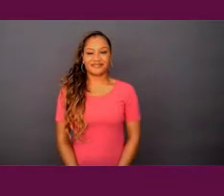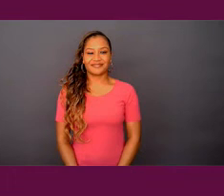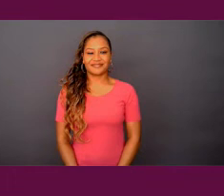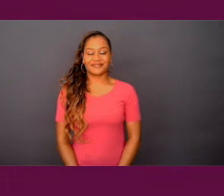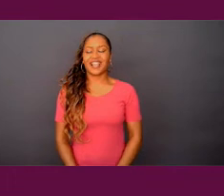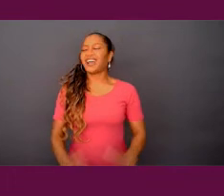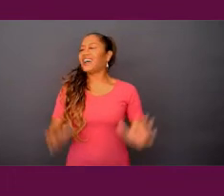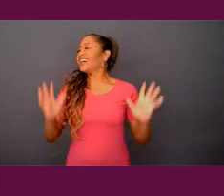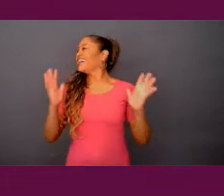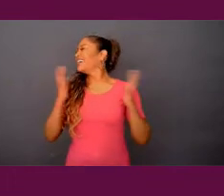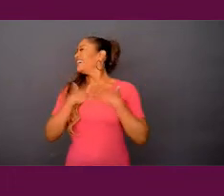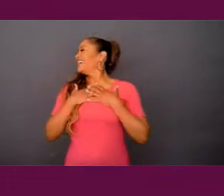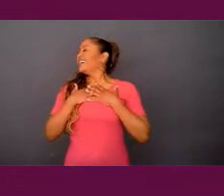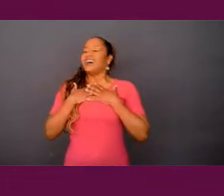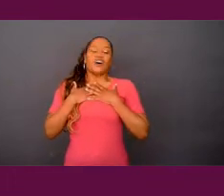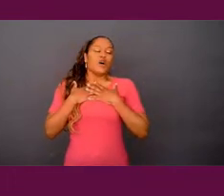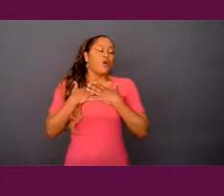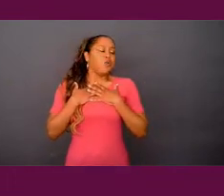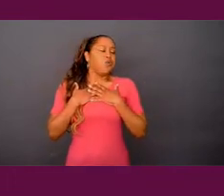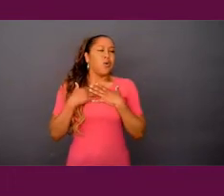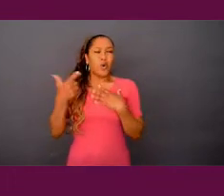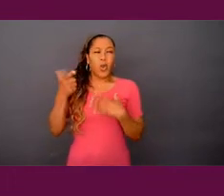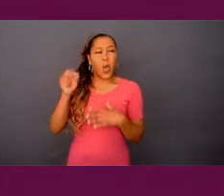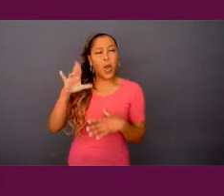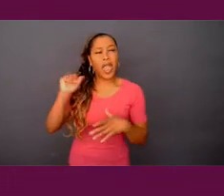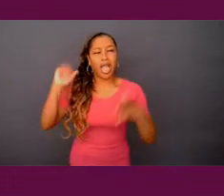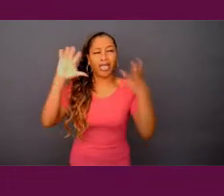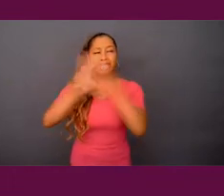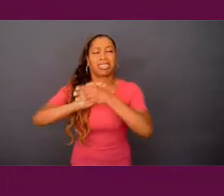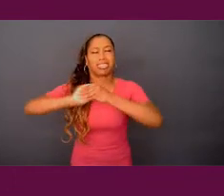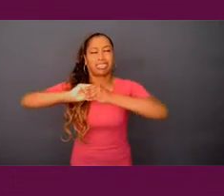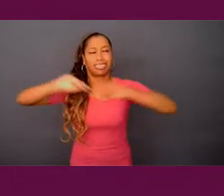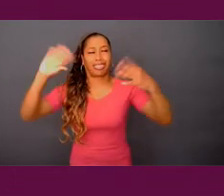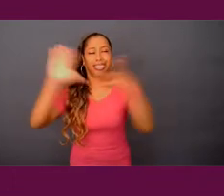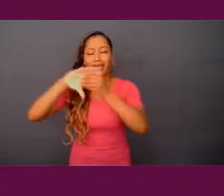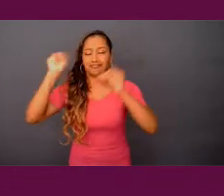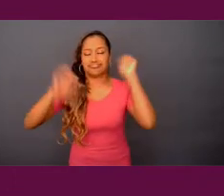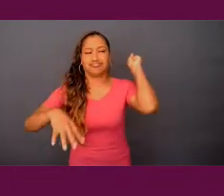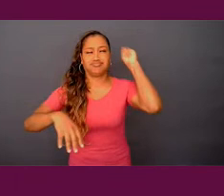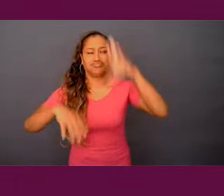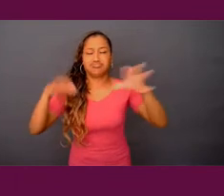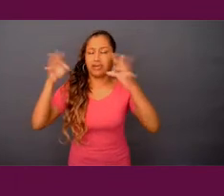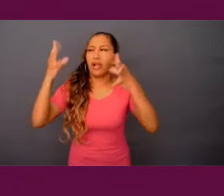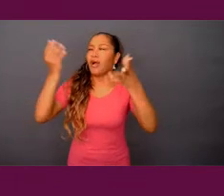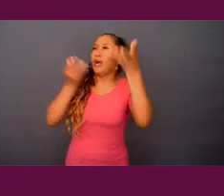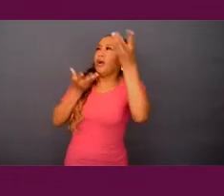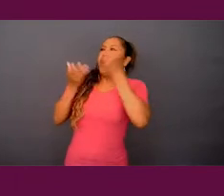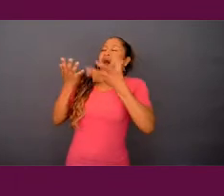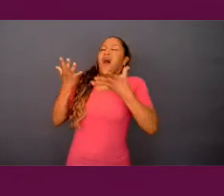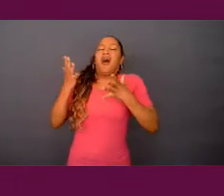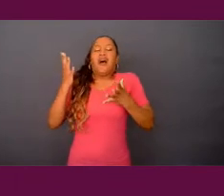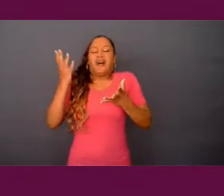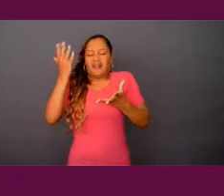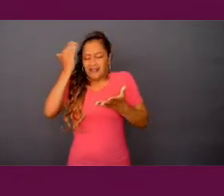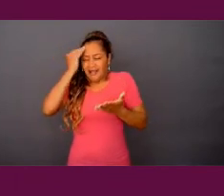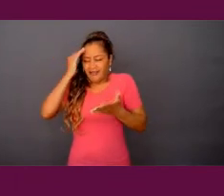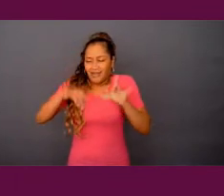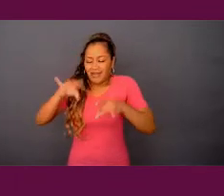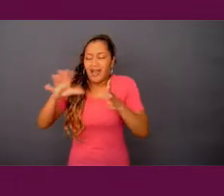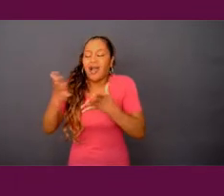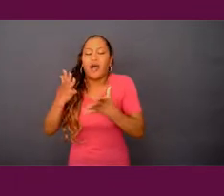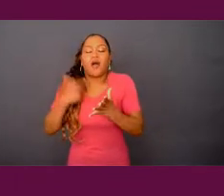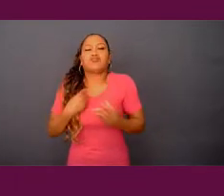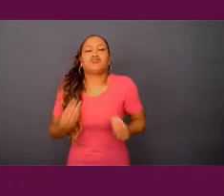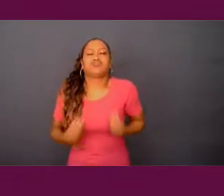Oh, gosh. Gloria was dropping gems. I'm always so energized by women who